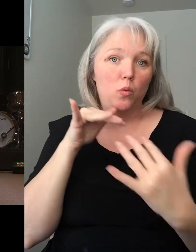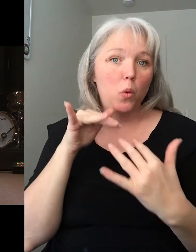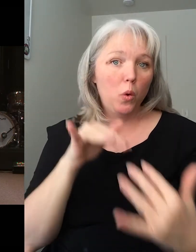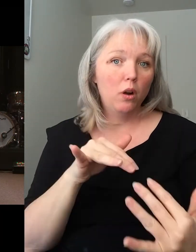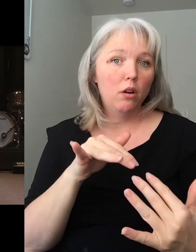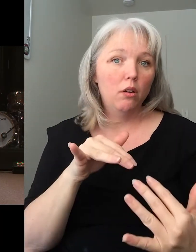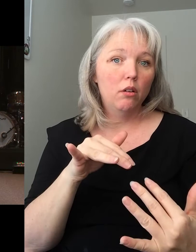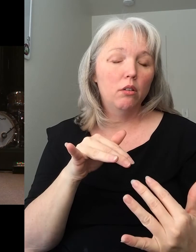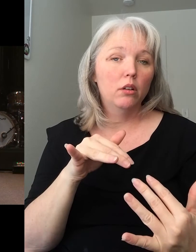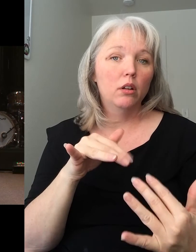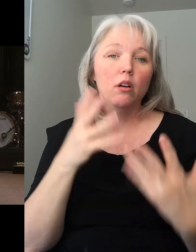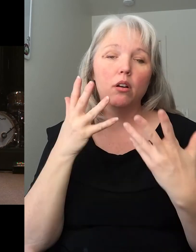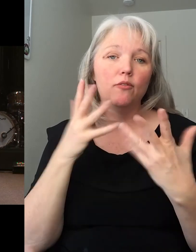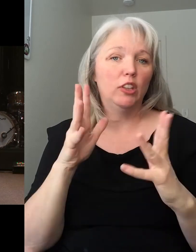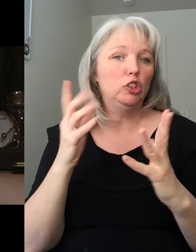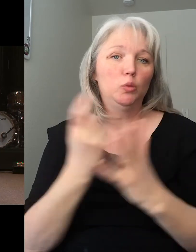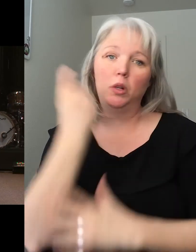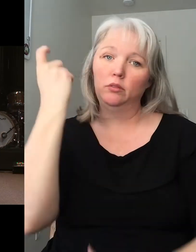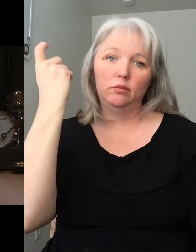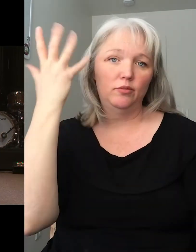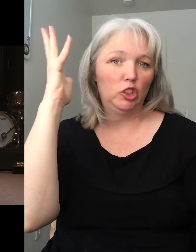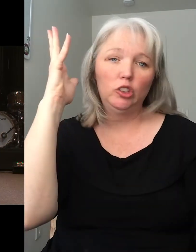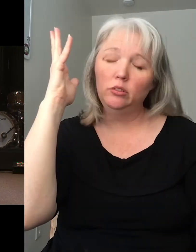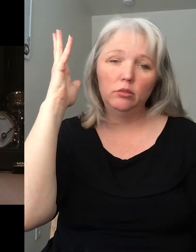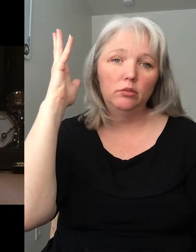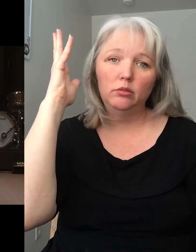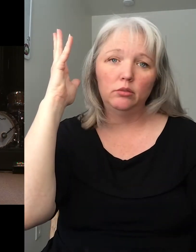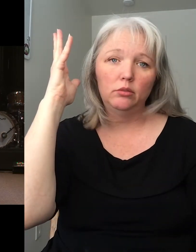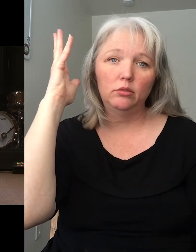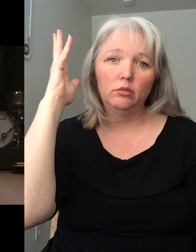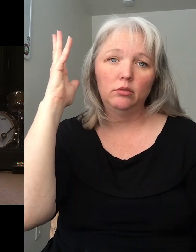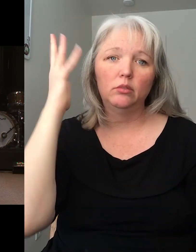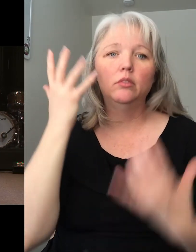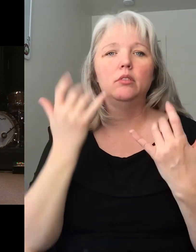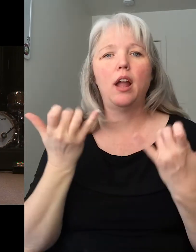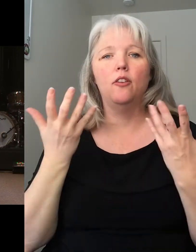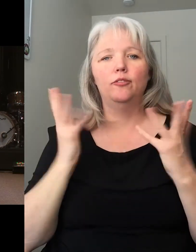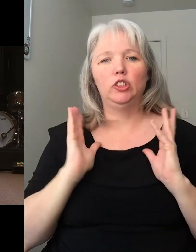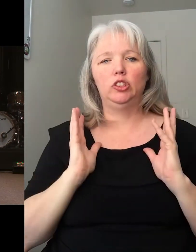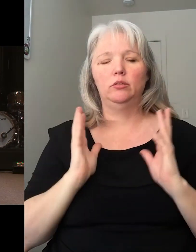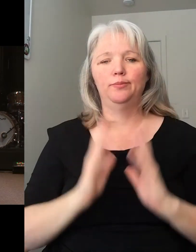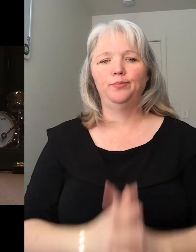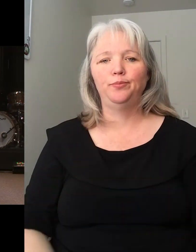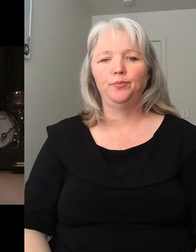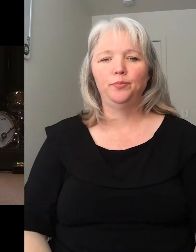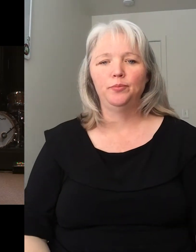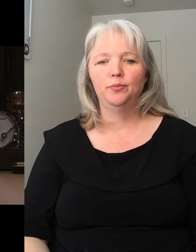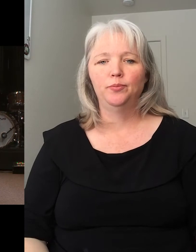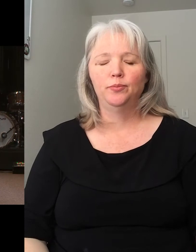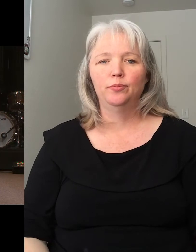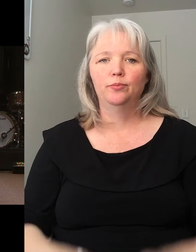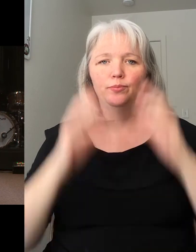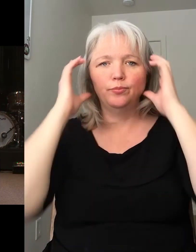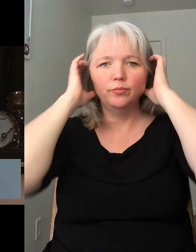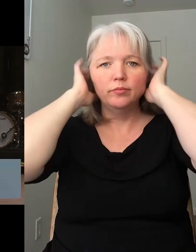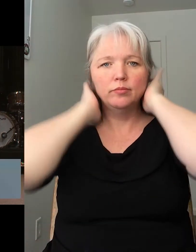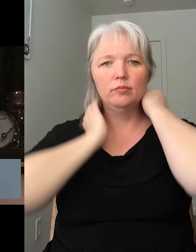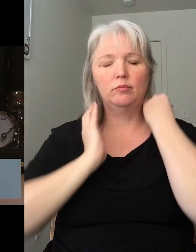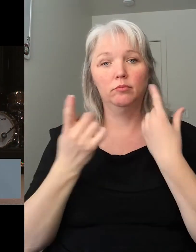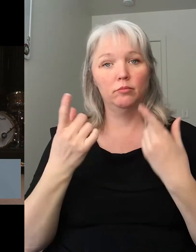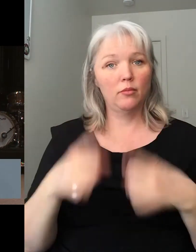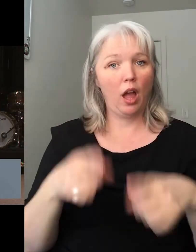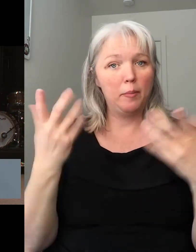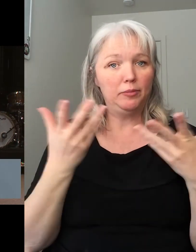war has been won. Let's close this out. What